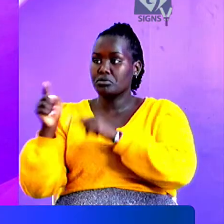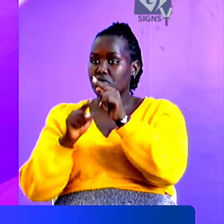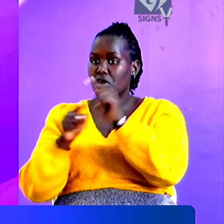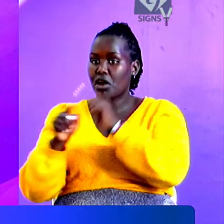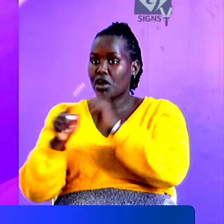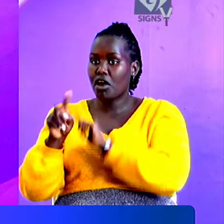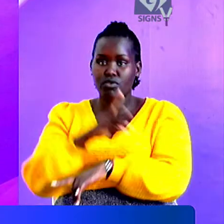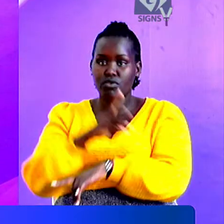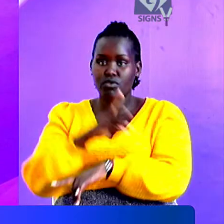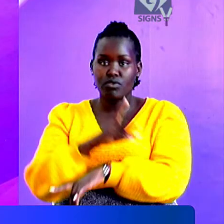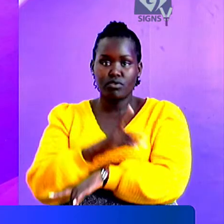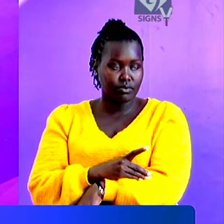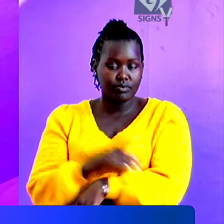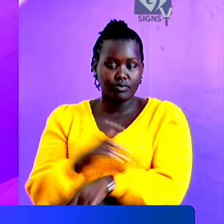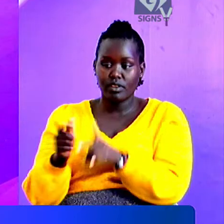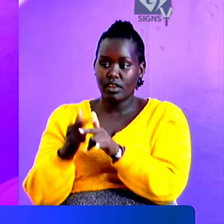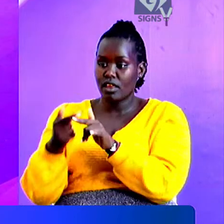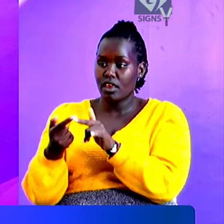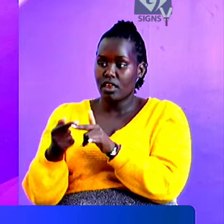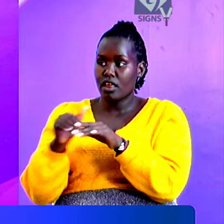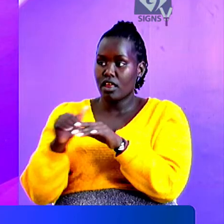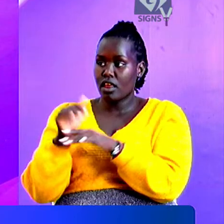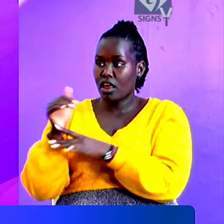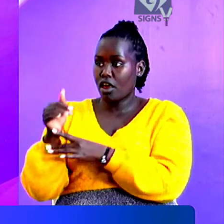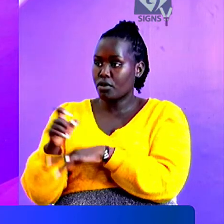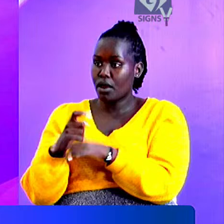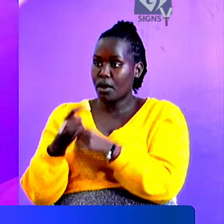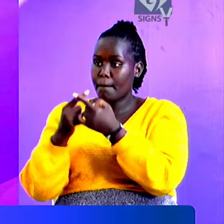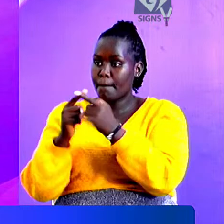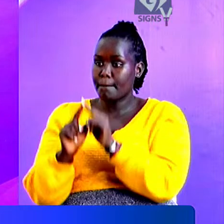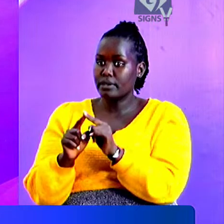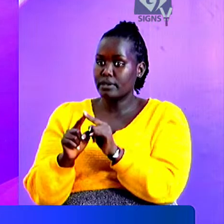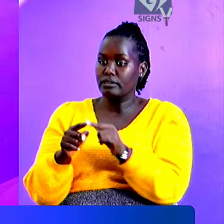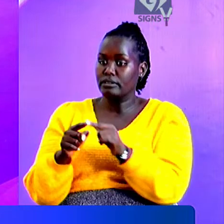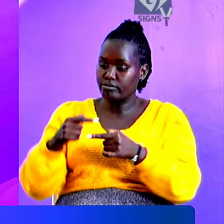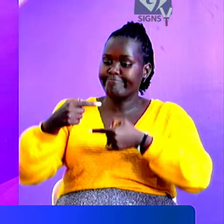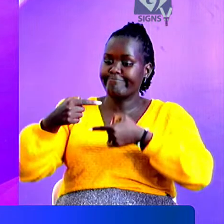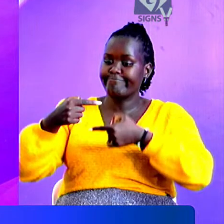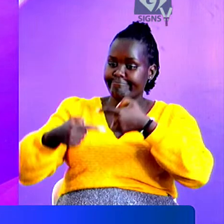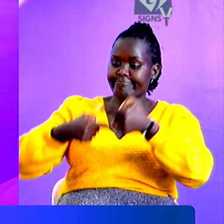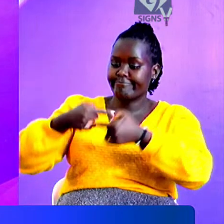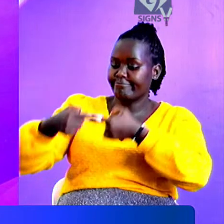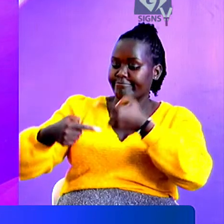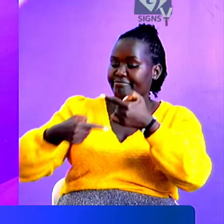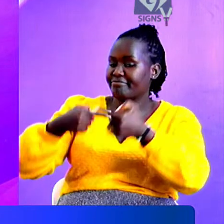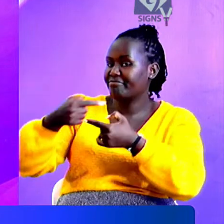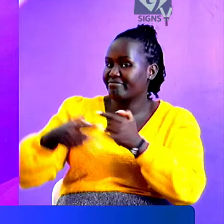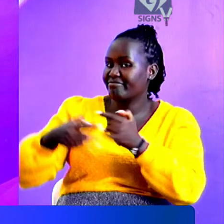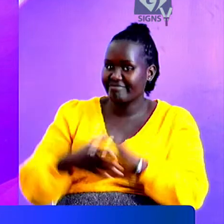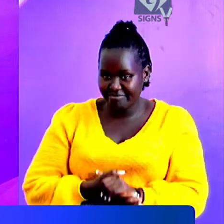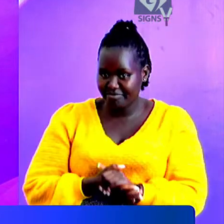days, and then I came out, but I still continued with... So the torture wasn't enough?